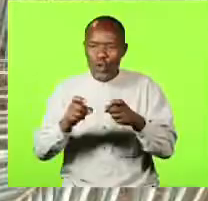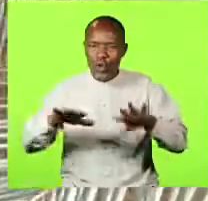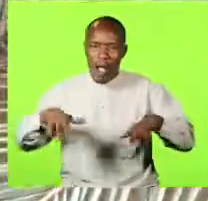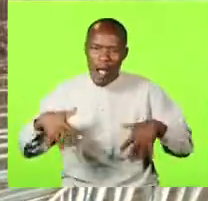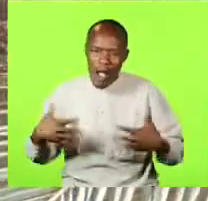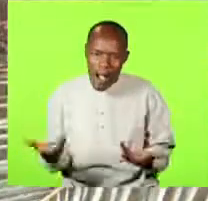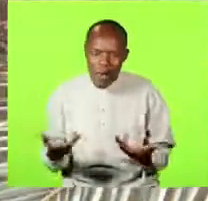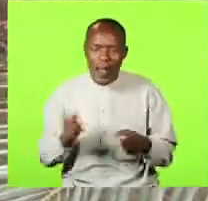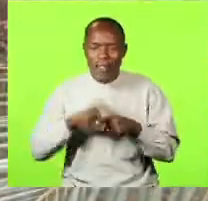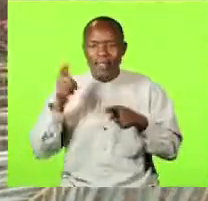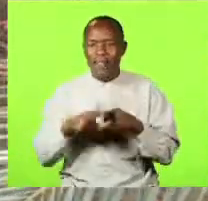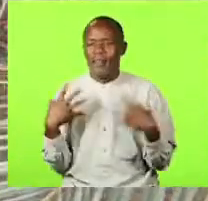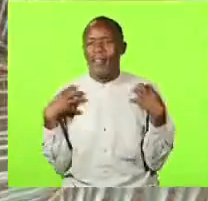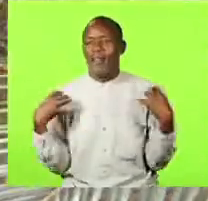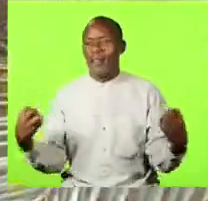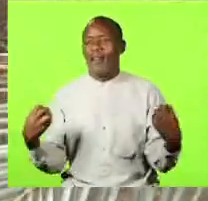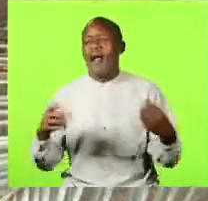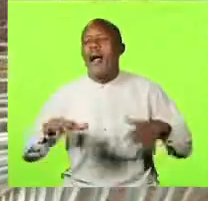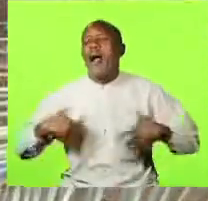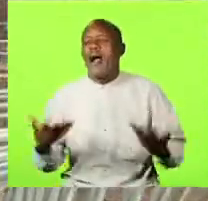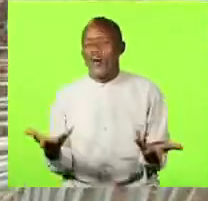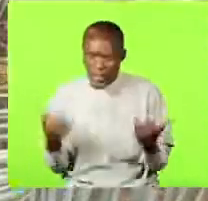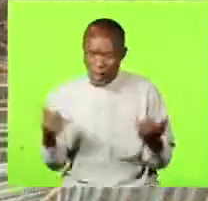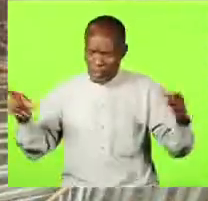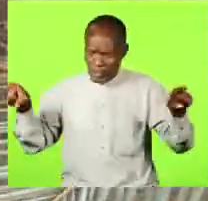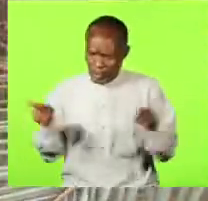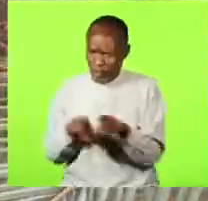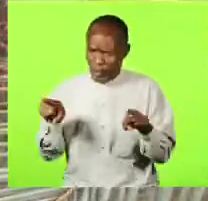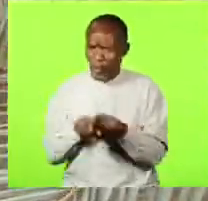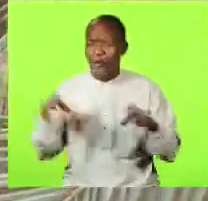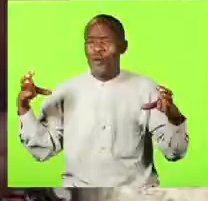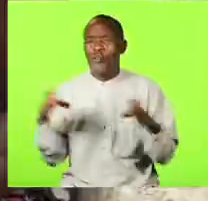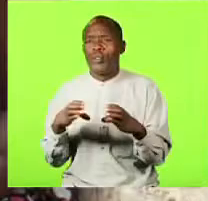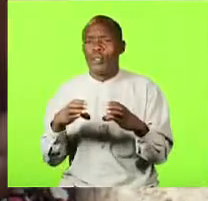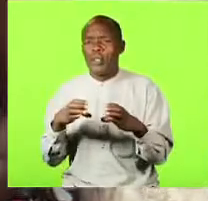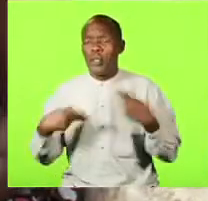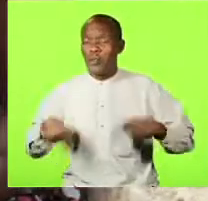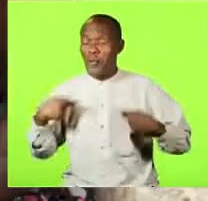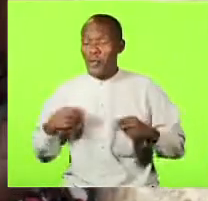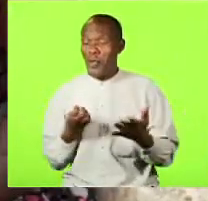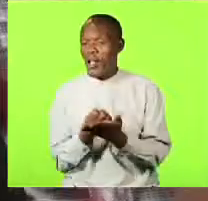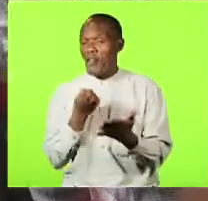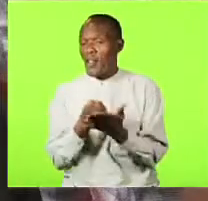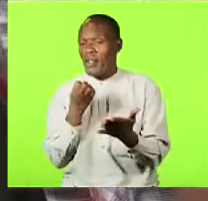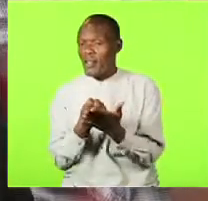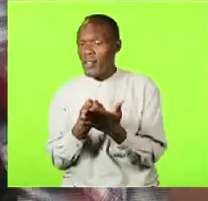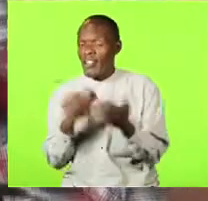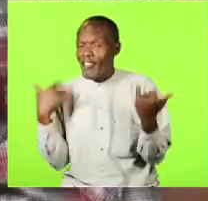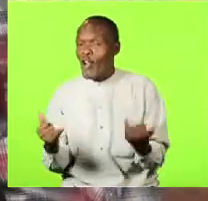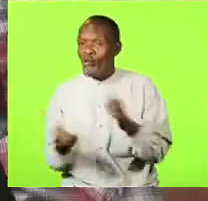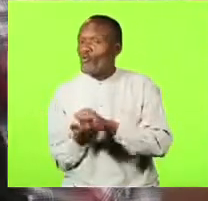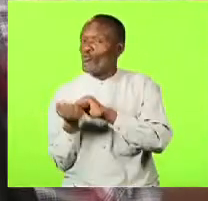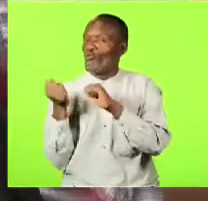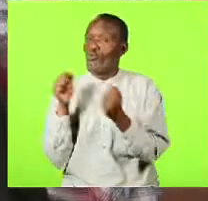healing processes but within the communities and indeed within groups of those who have been affected there is change